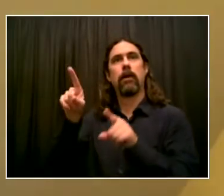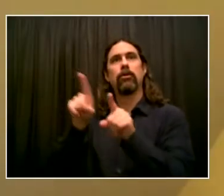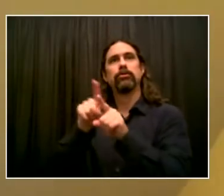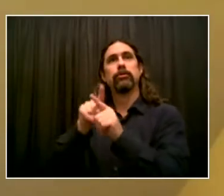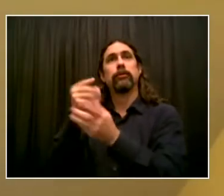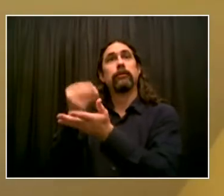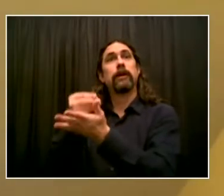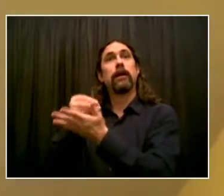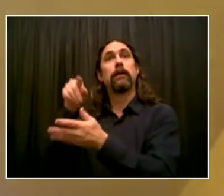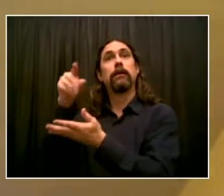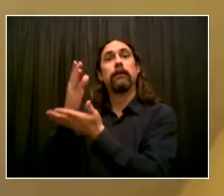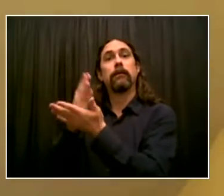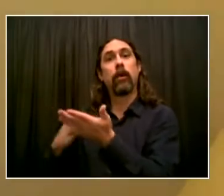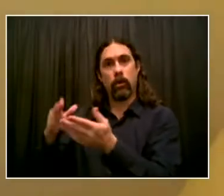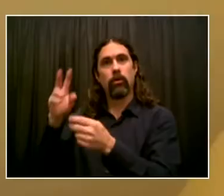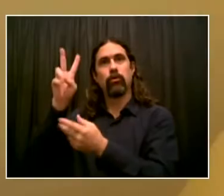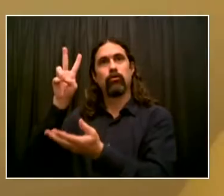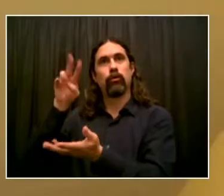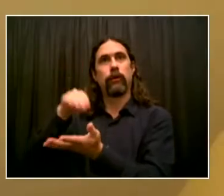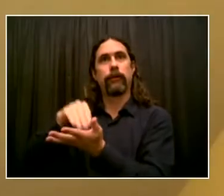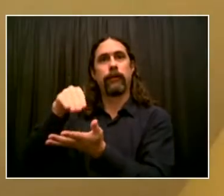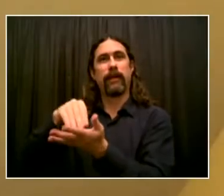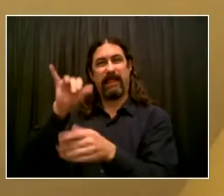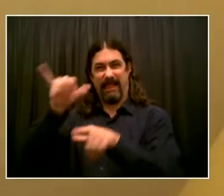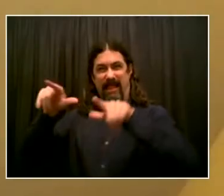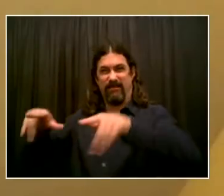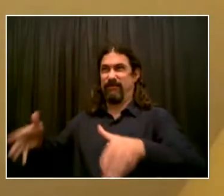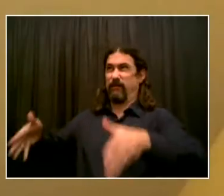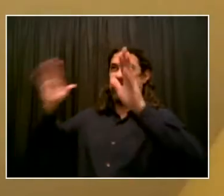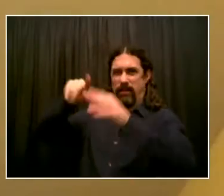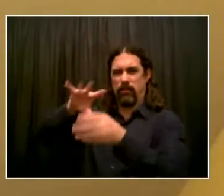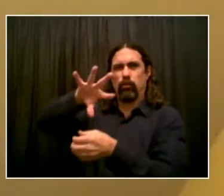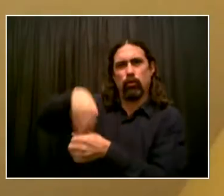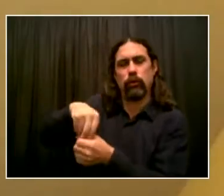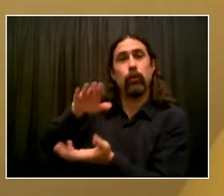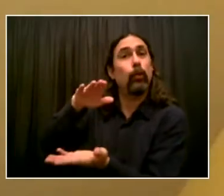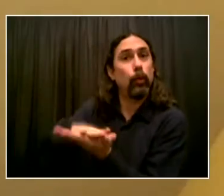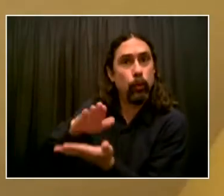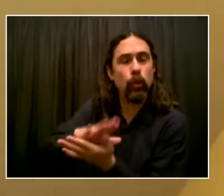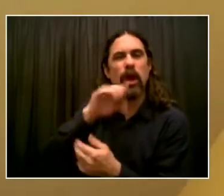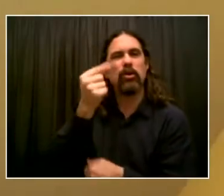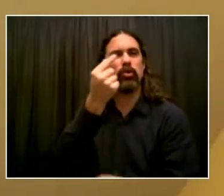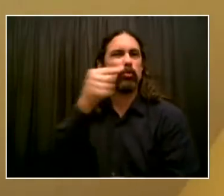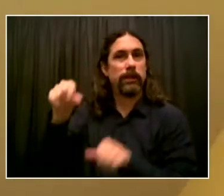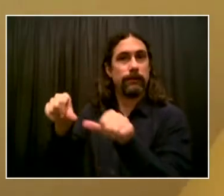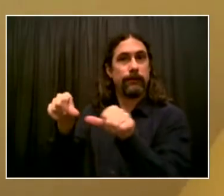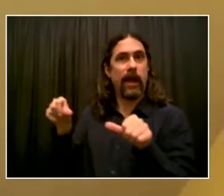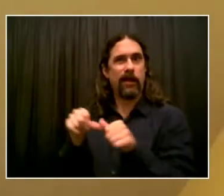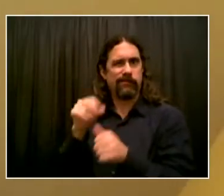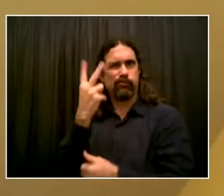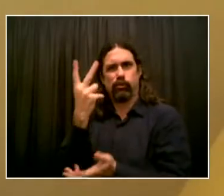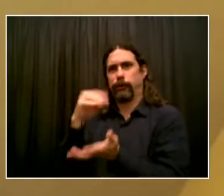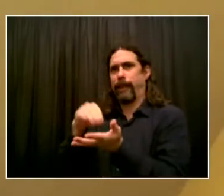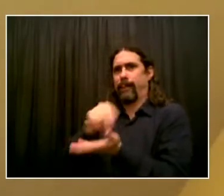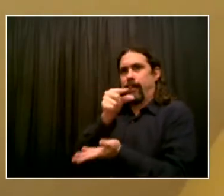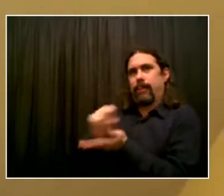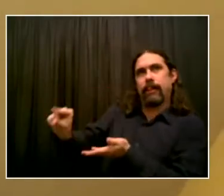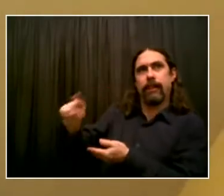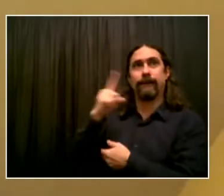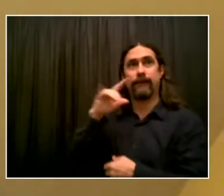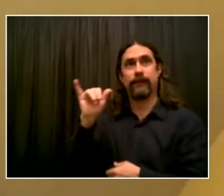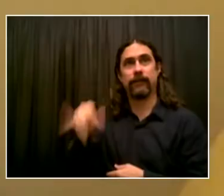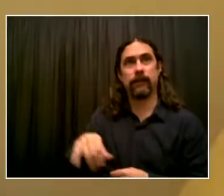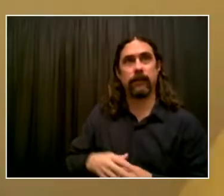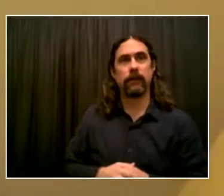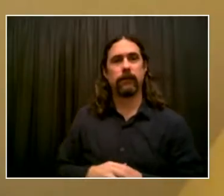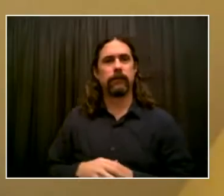more innovation and medical breakthroughs. And this development will benefit the lives of millions of New Yorkers who would